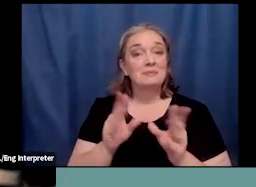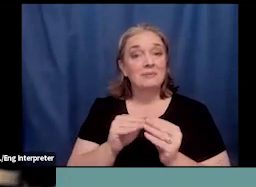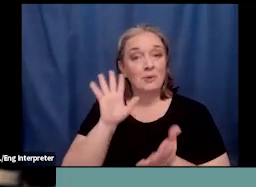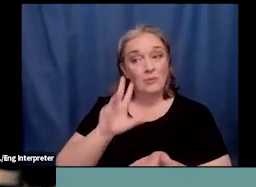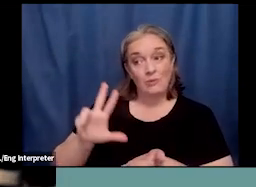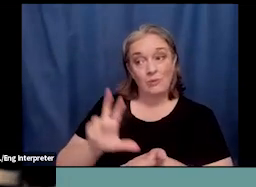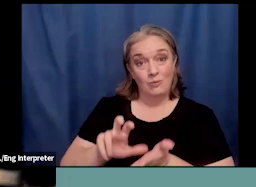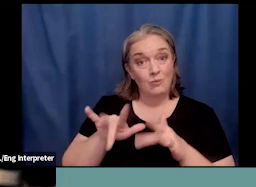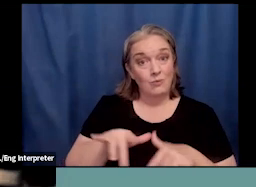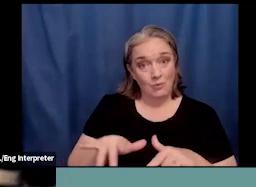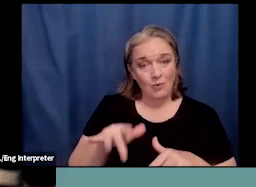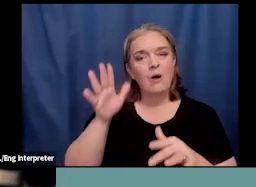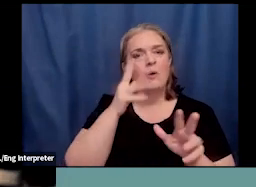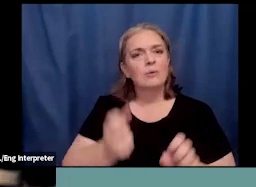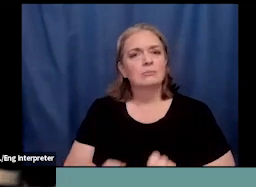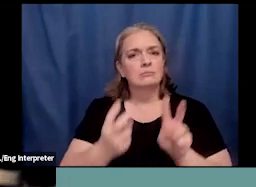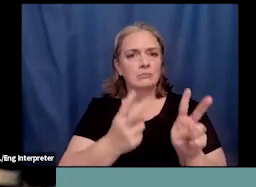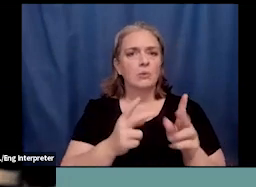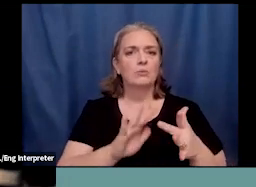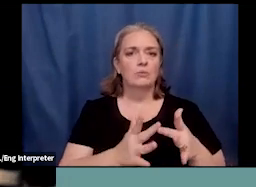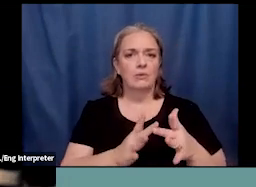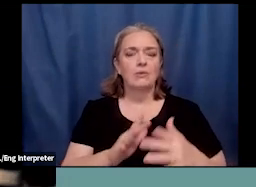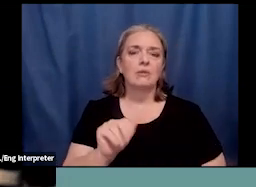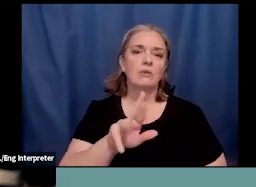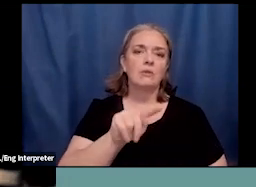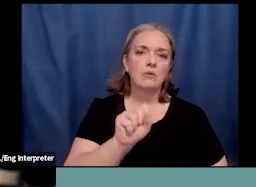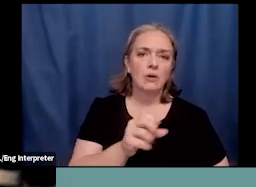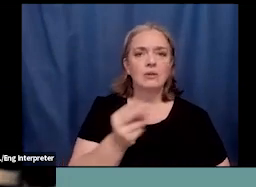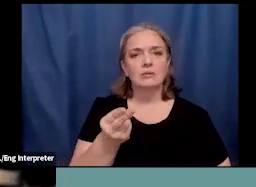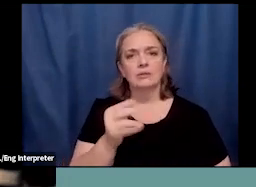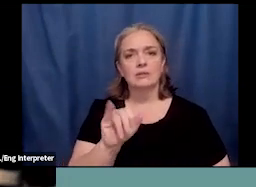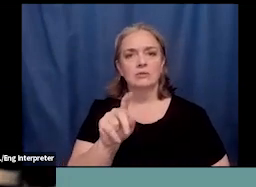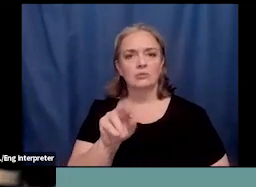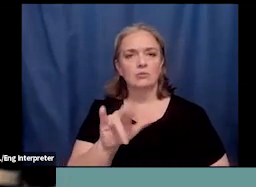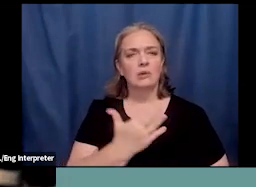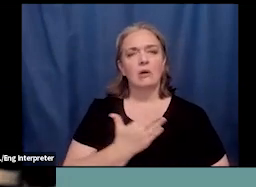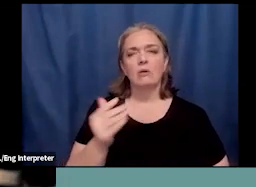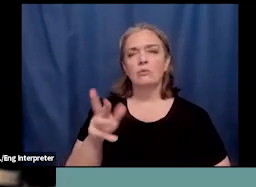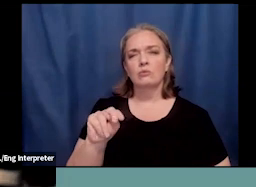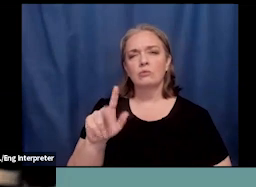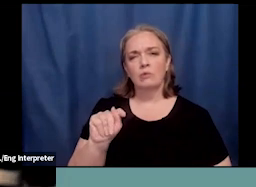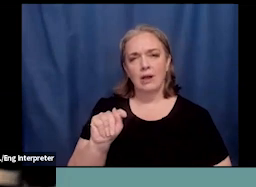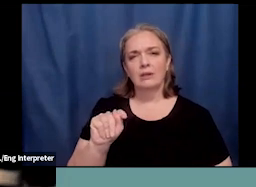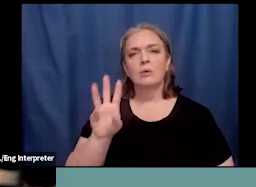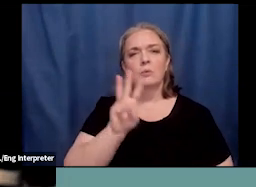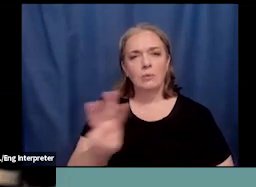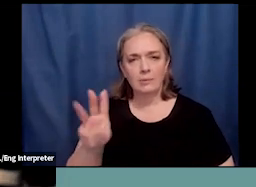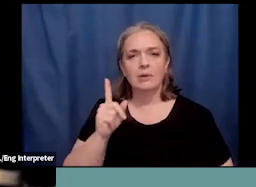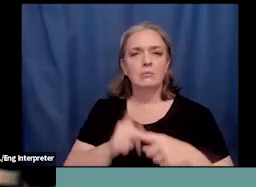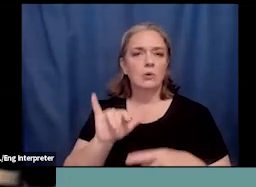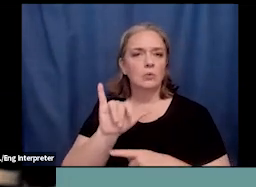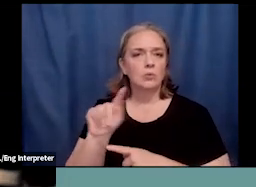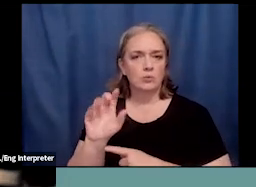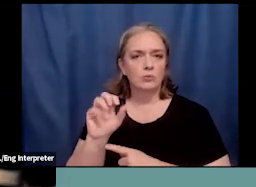be posted in the coming days on Arts and History's grant webpage and Arts and History's YouTube channel. So you can find